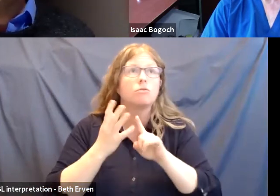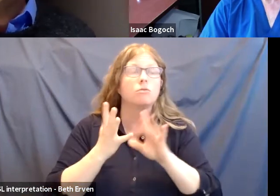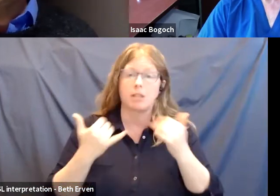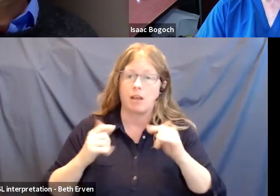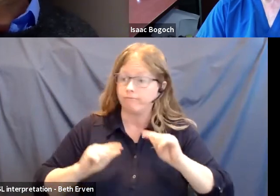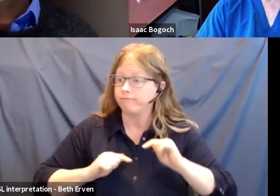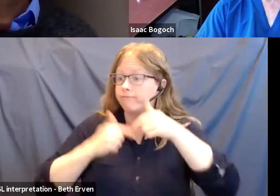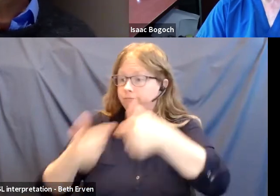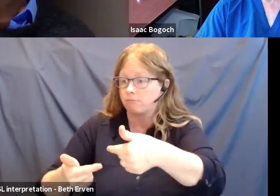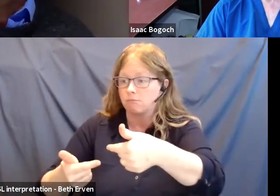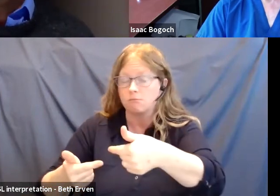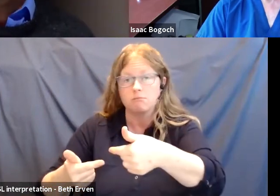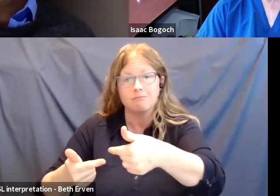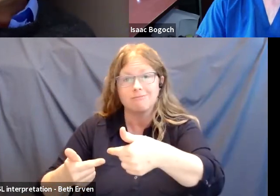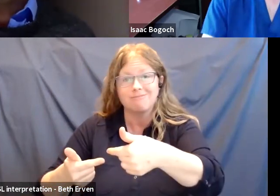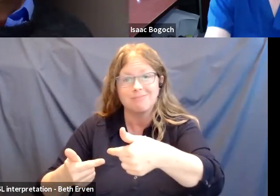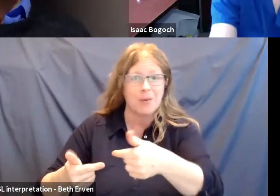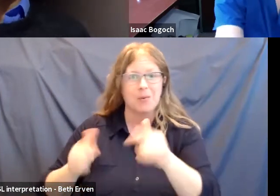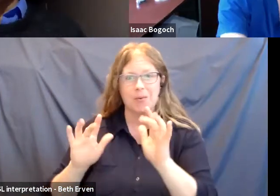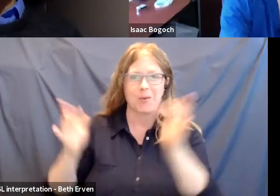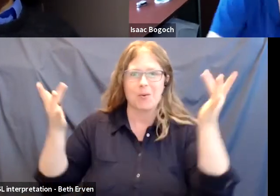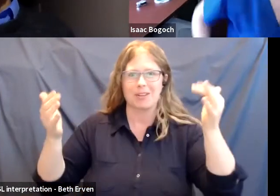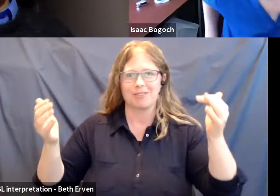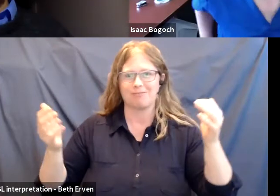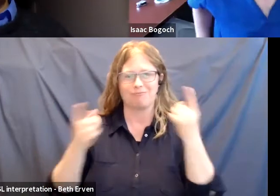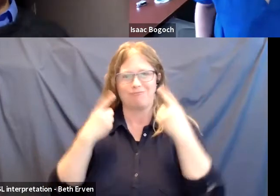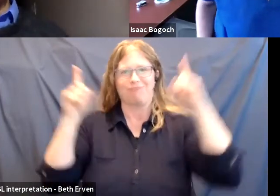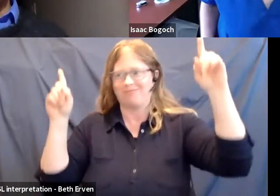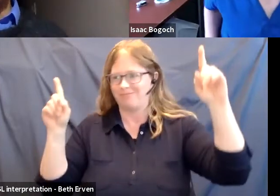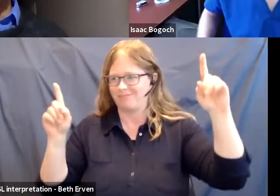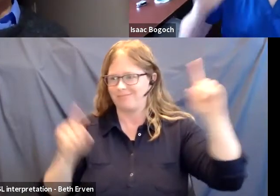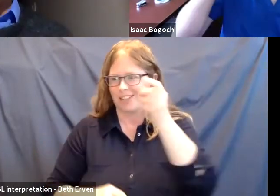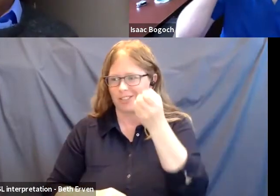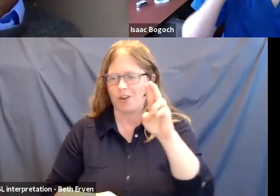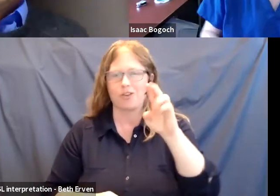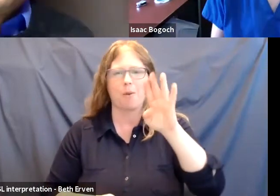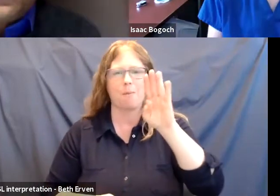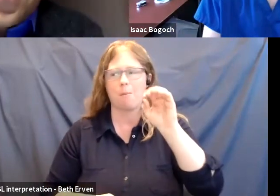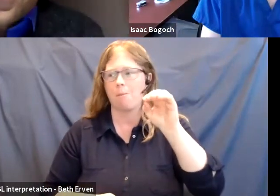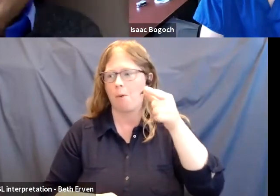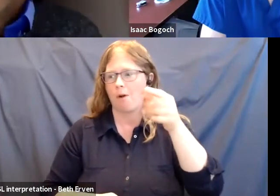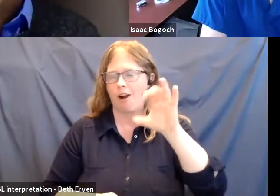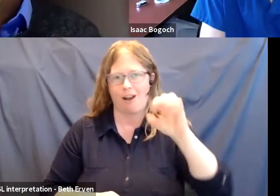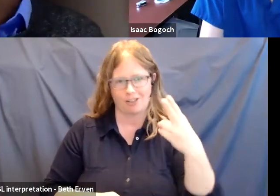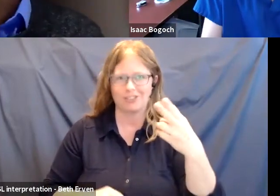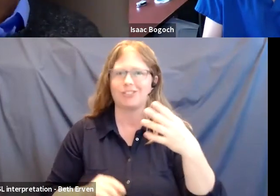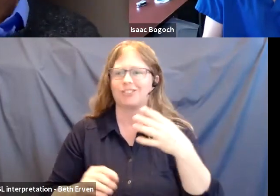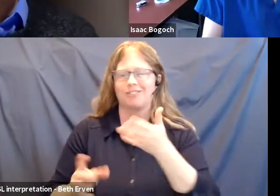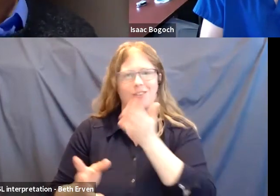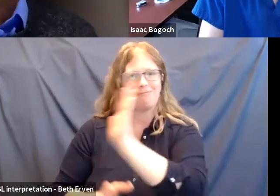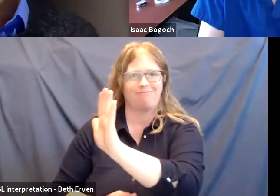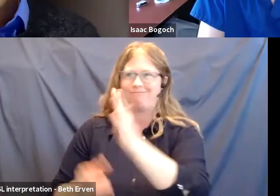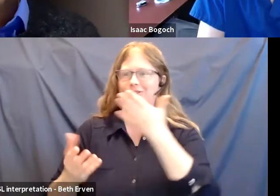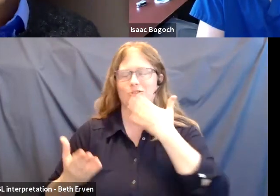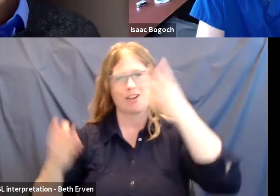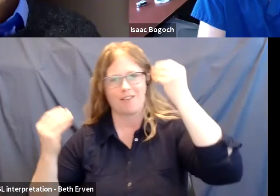my colleague and celebrity person here, Isaac Bogosh, who you all know from all the fantastic information he's been sharing